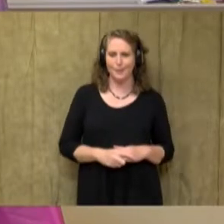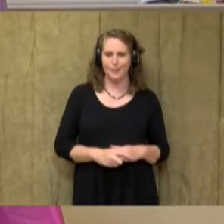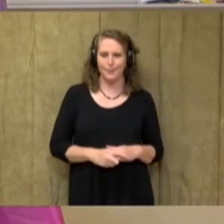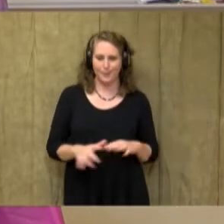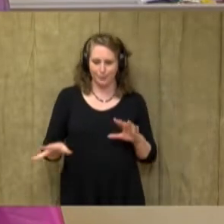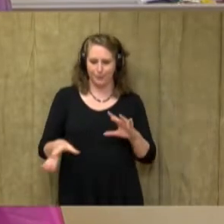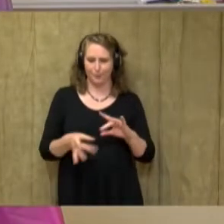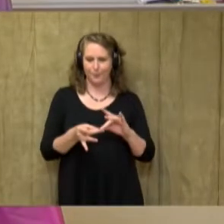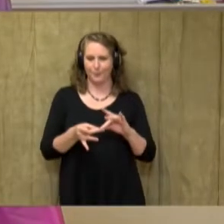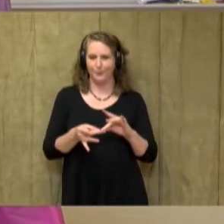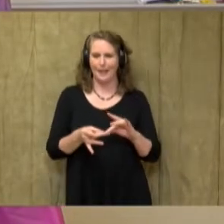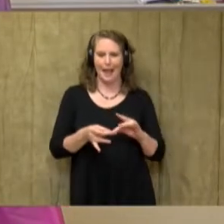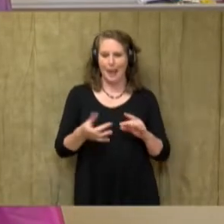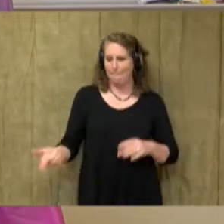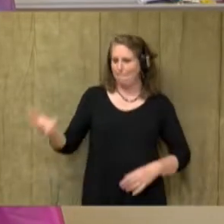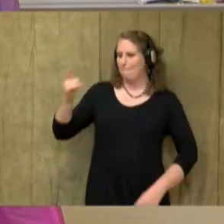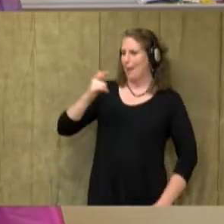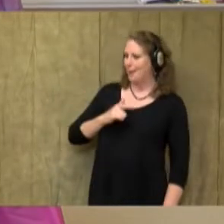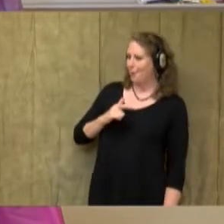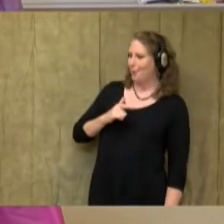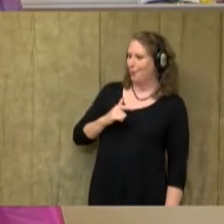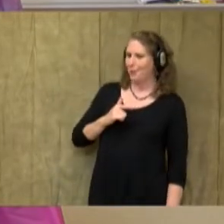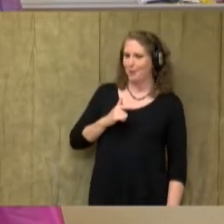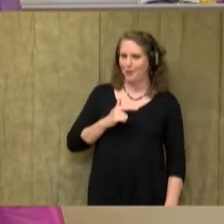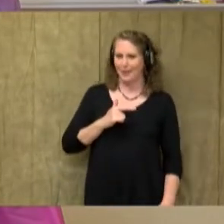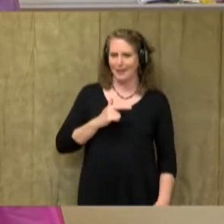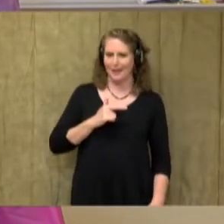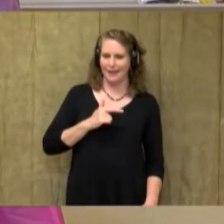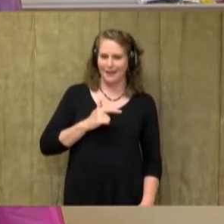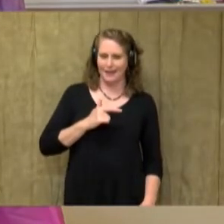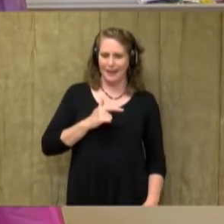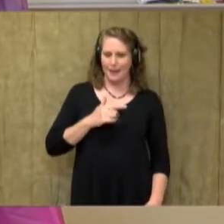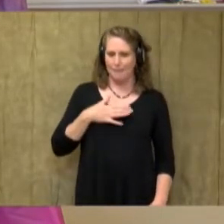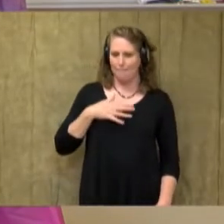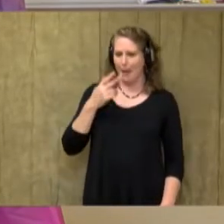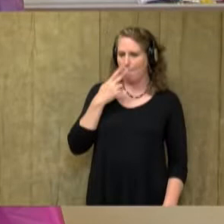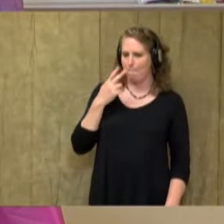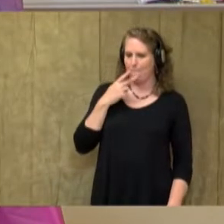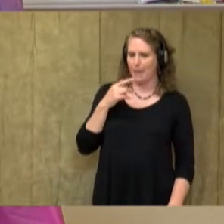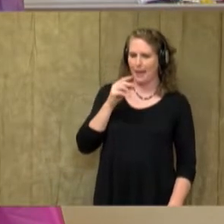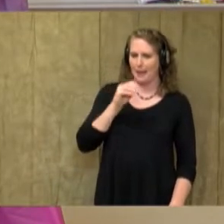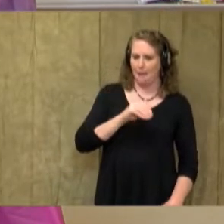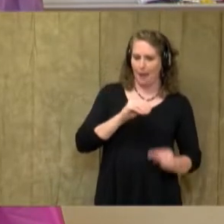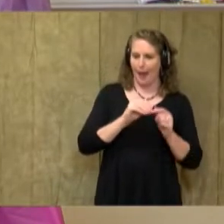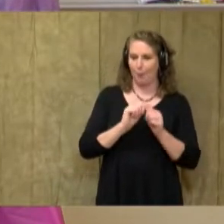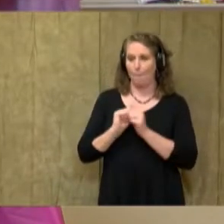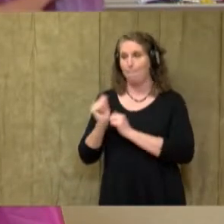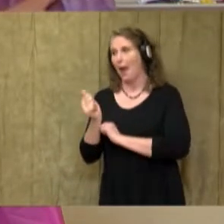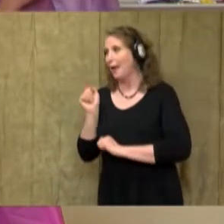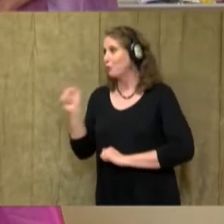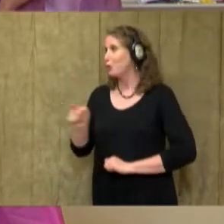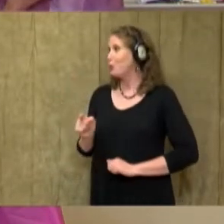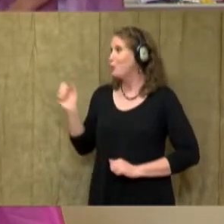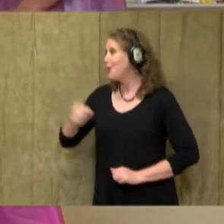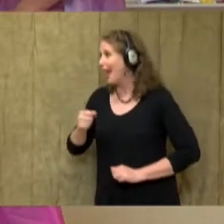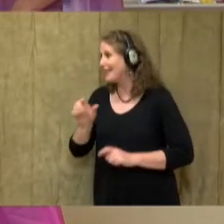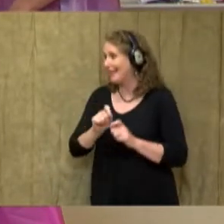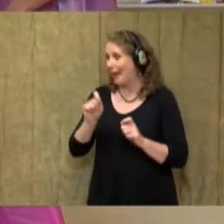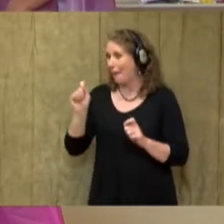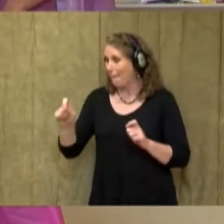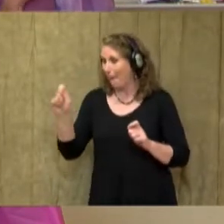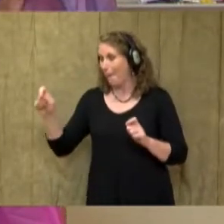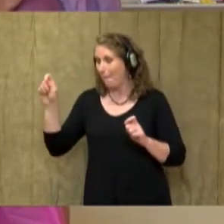that. My turn. All right, so I'm moving past you. No. Yes.